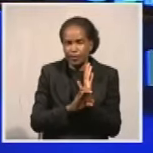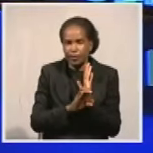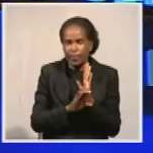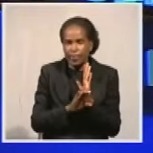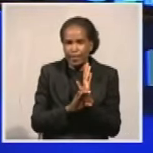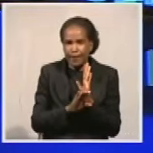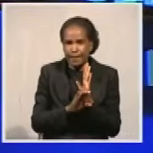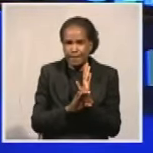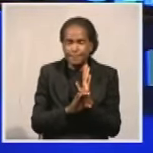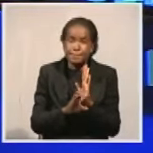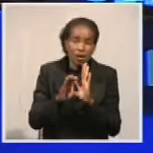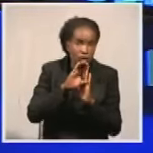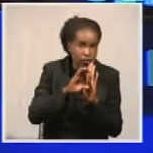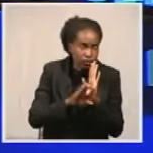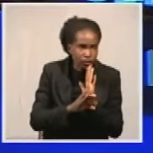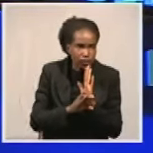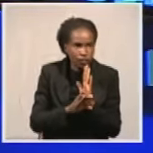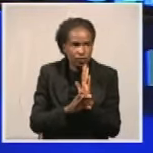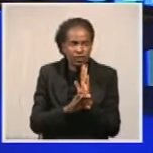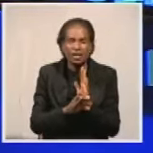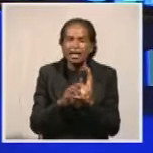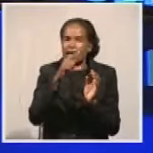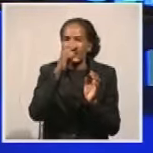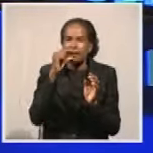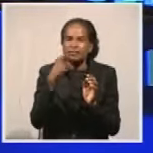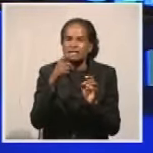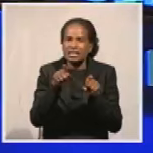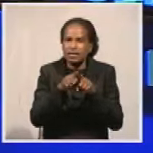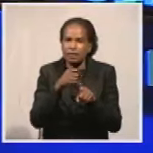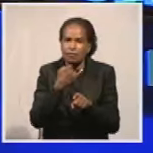constitution, it's called